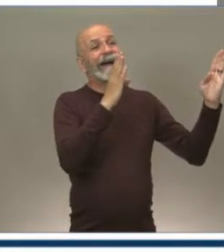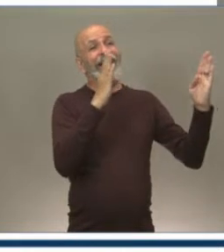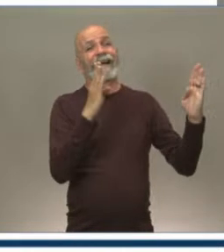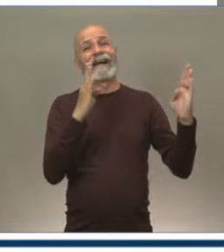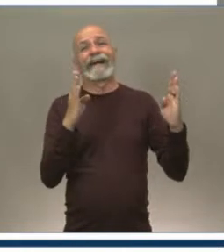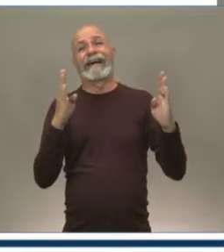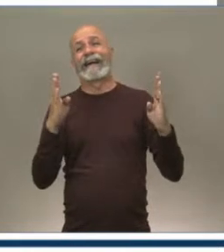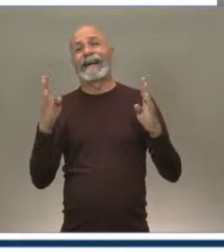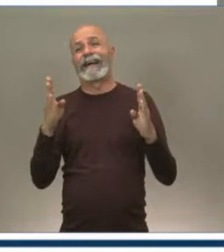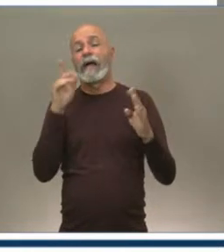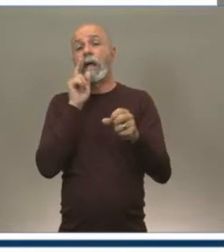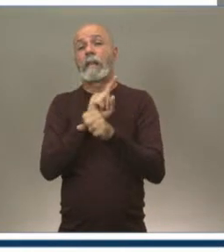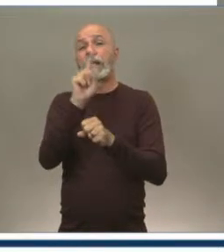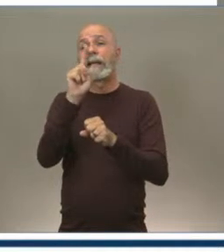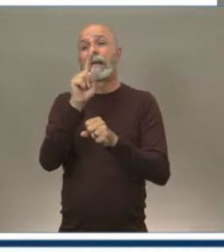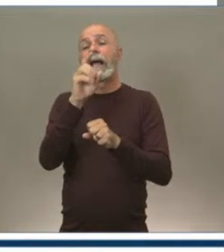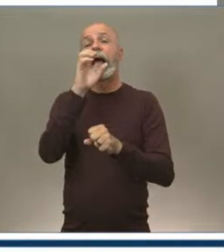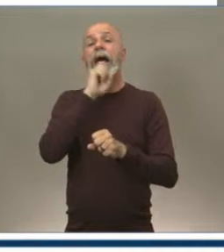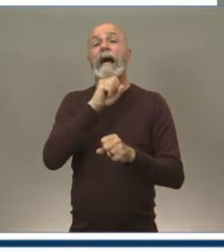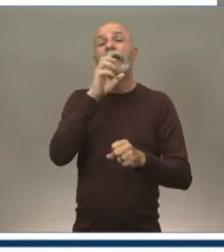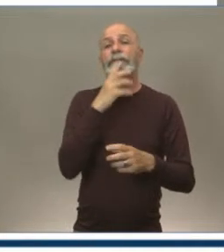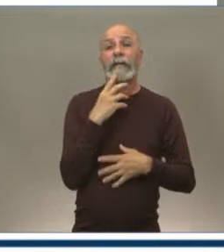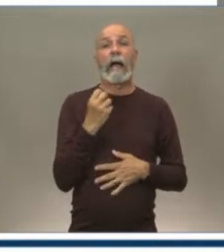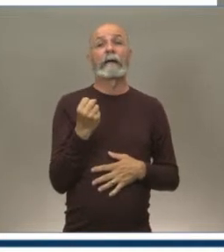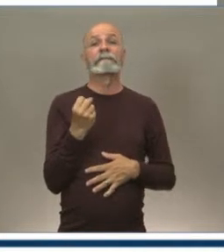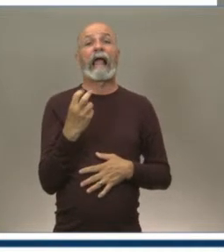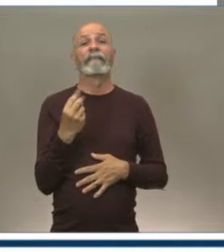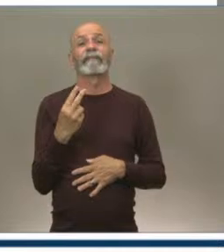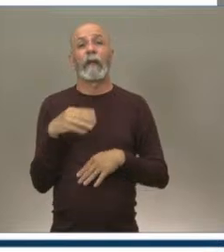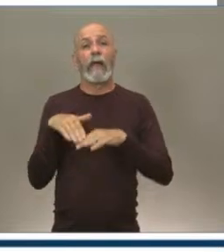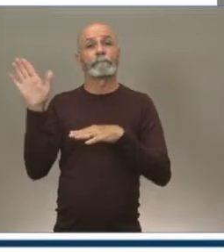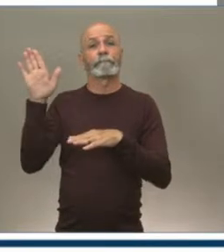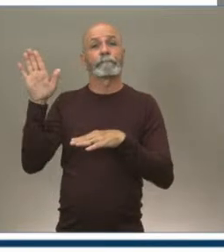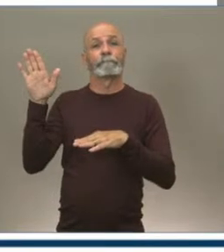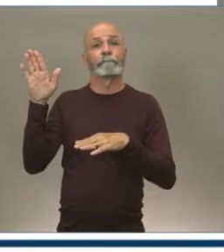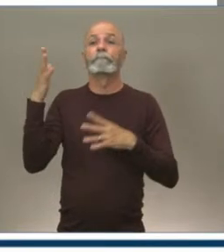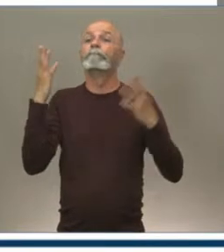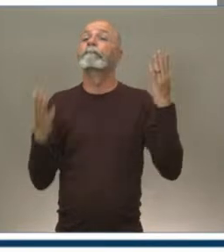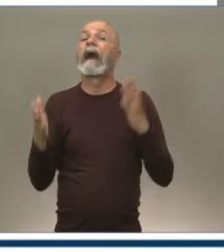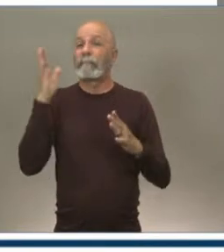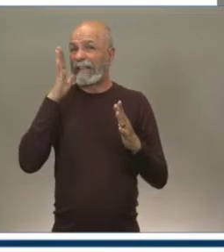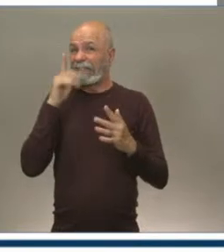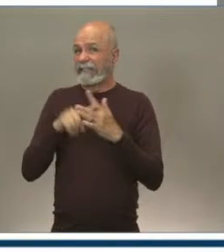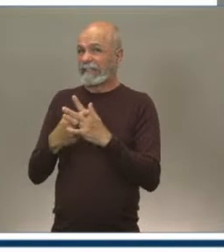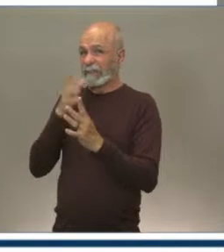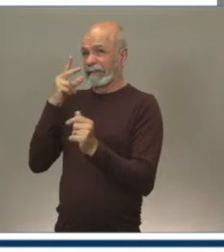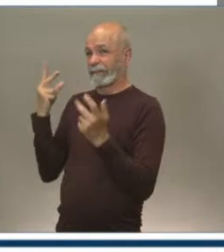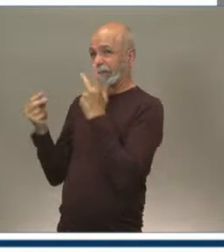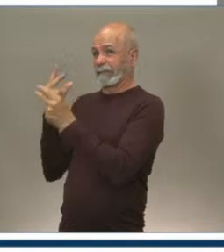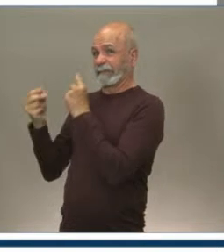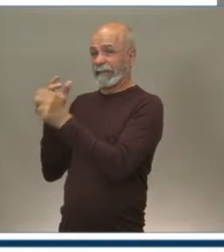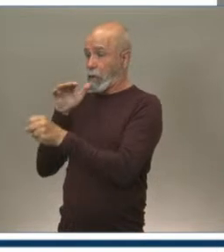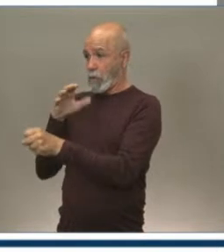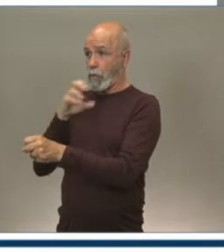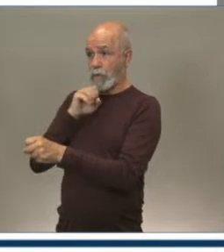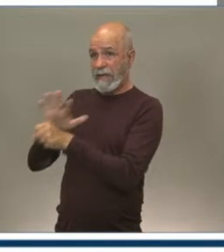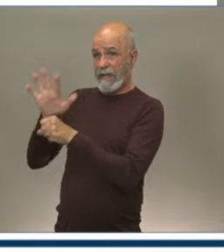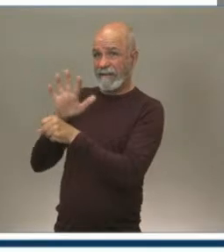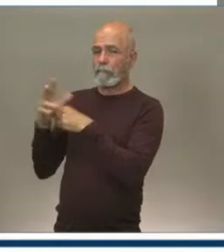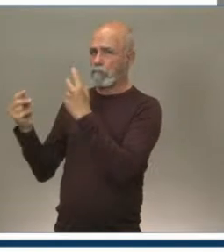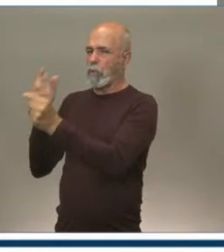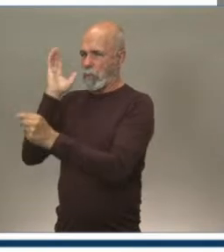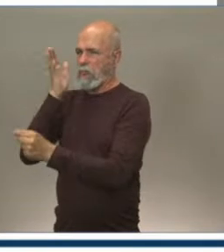and above. So we're getting there very quickly. So they will become eligible, those who are old enough to be eligible for the vaccinated